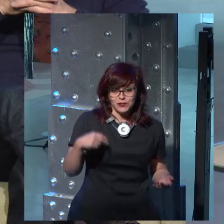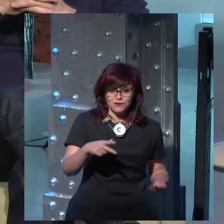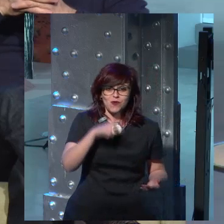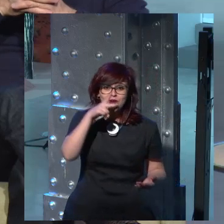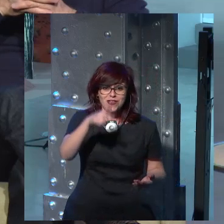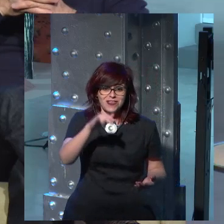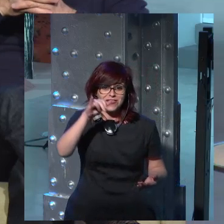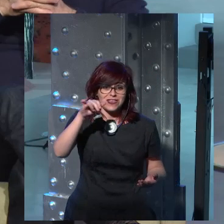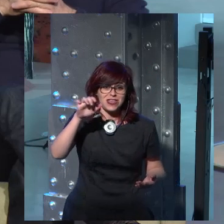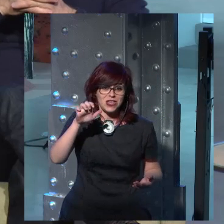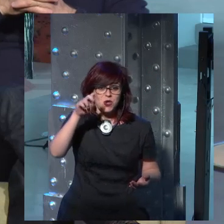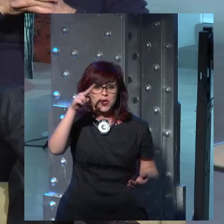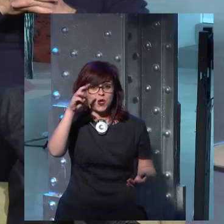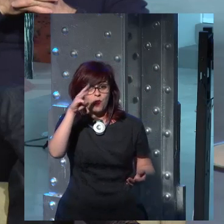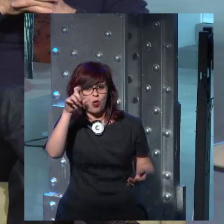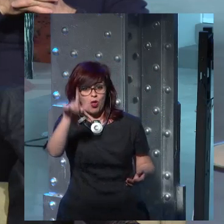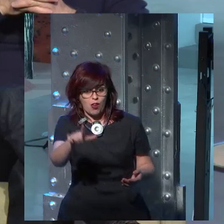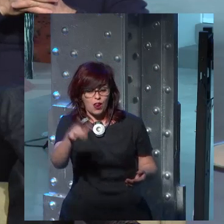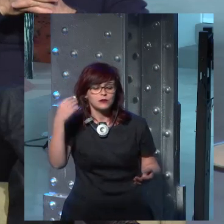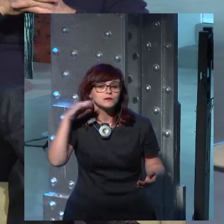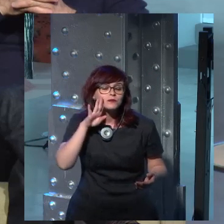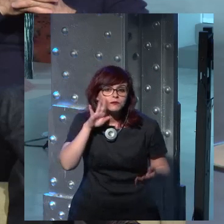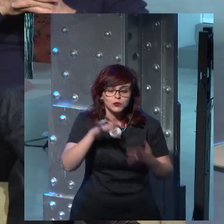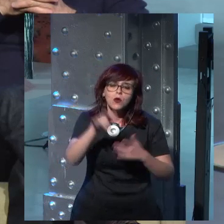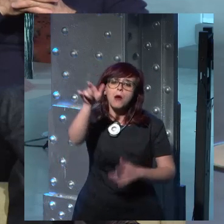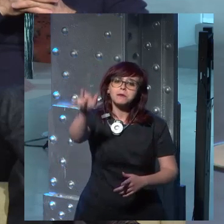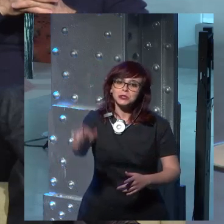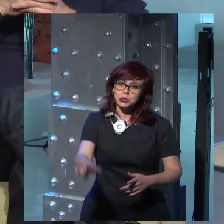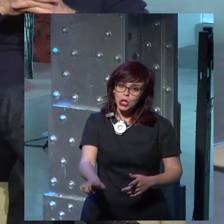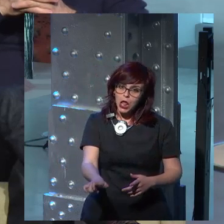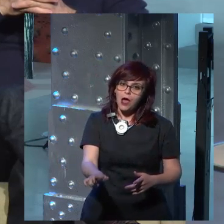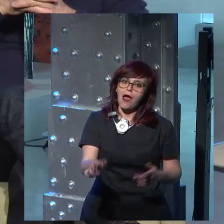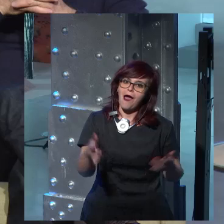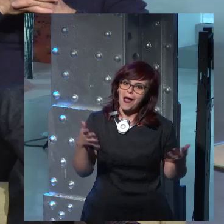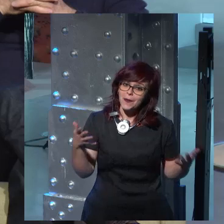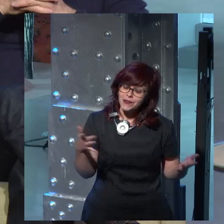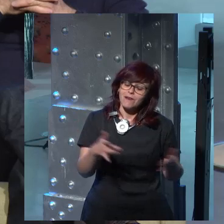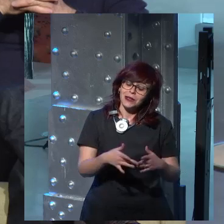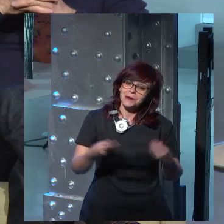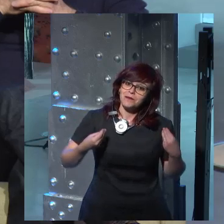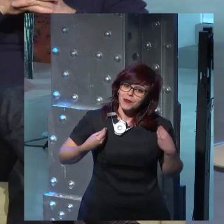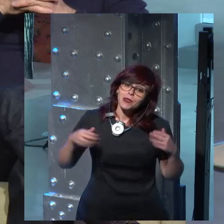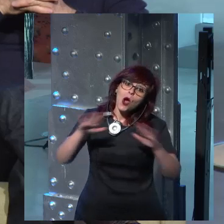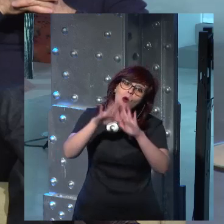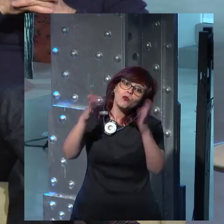a person. He was in their world. We're getting closer to